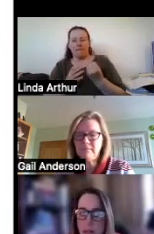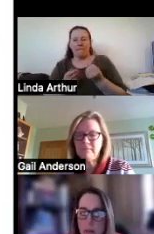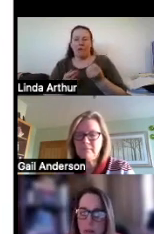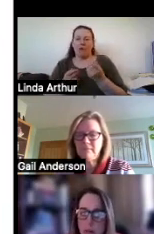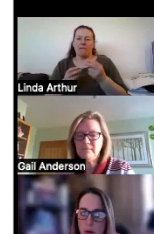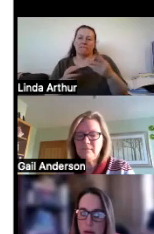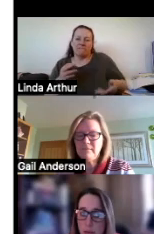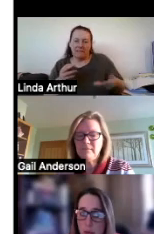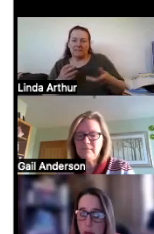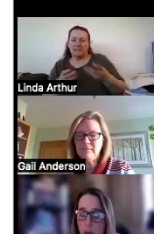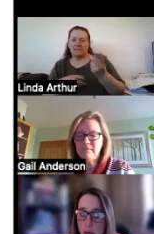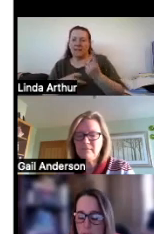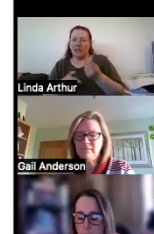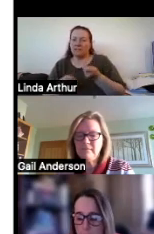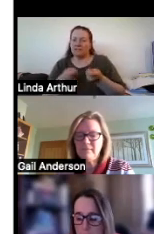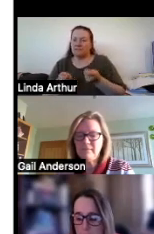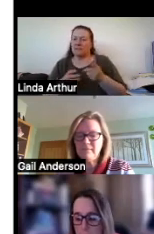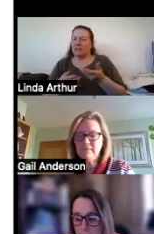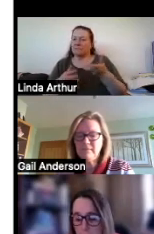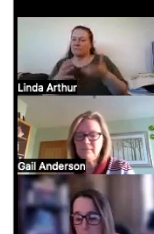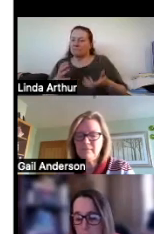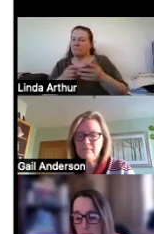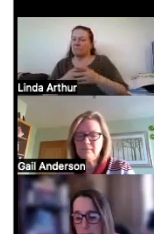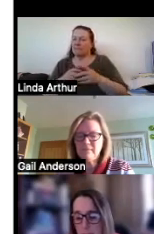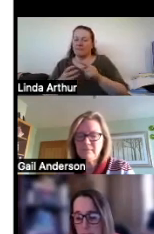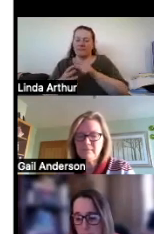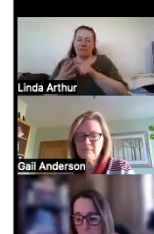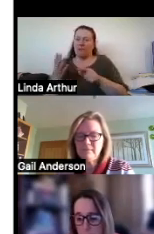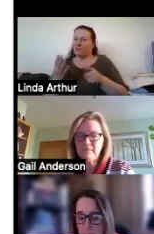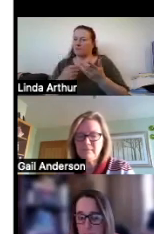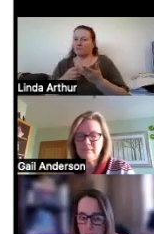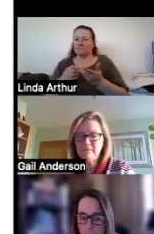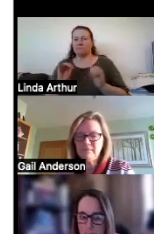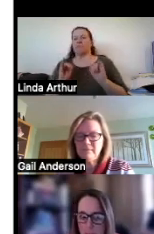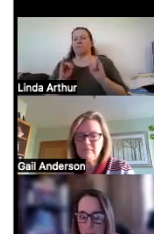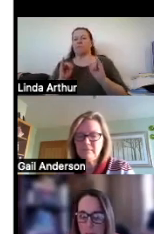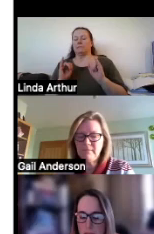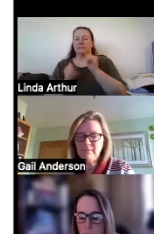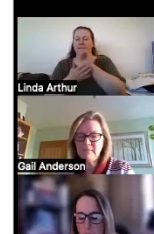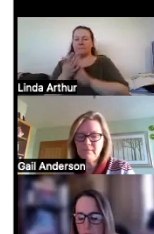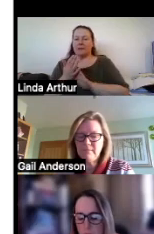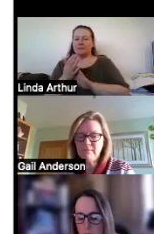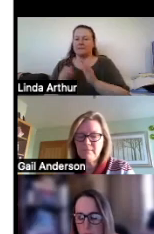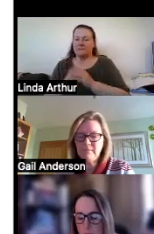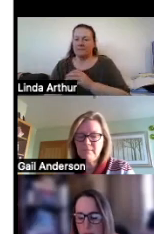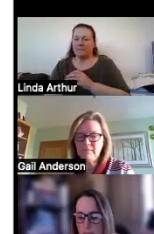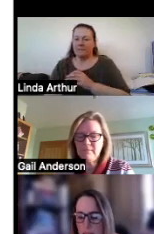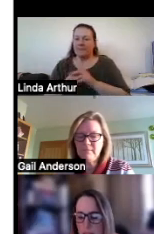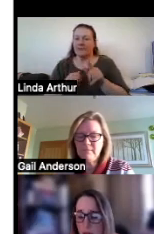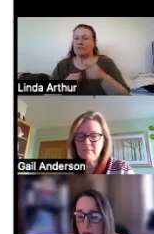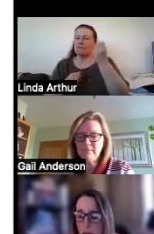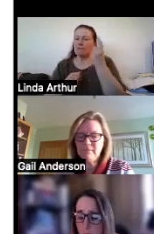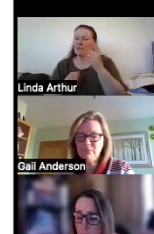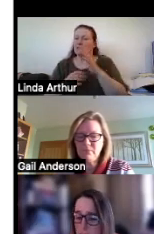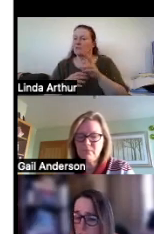incontinence, or even a prolapse. And any of these symptoms can be absolutely devastating for women to experience. And it's important that everybody realises that